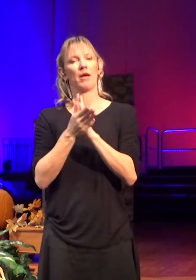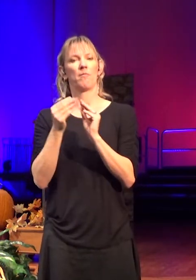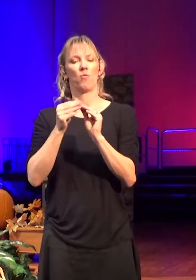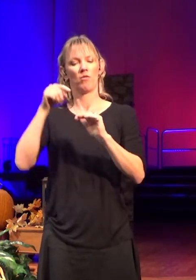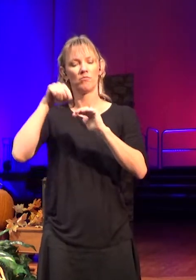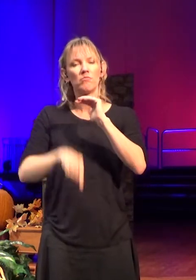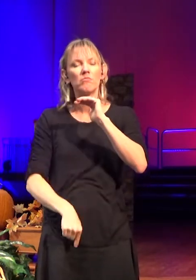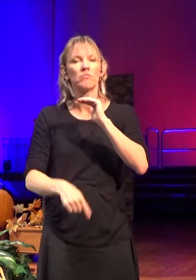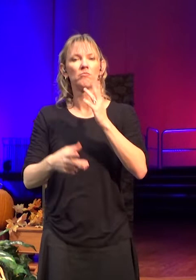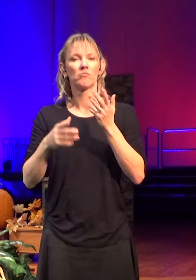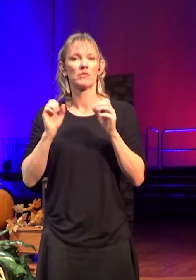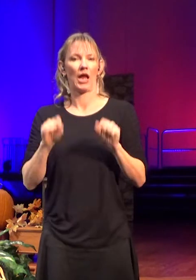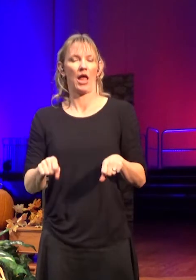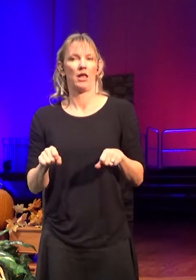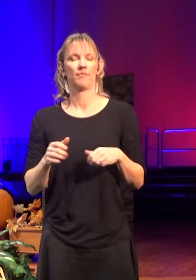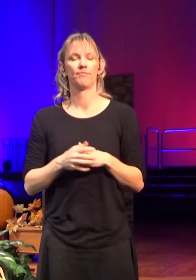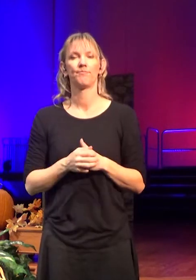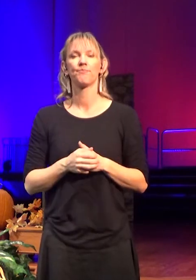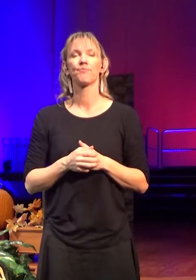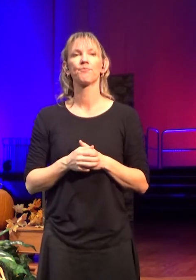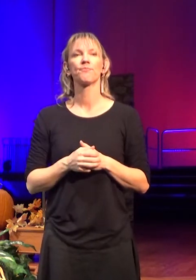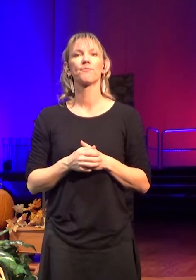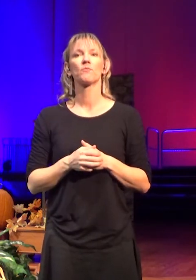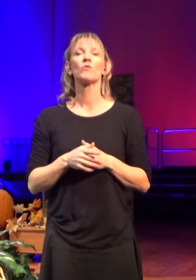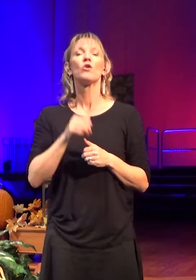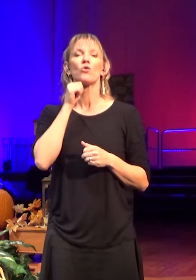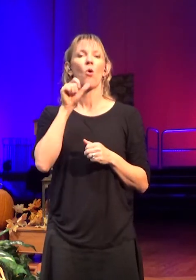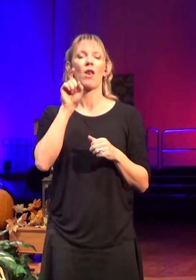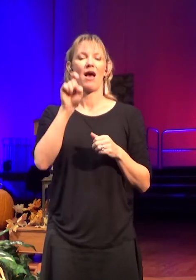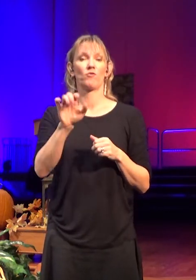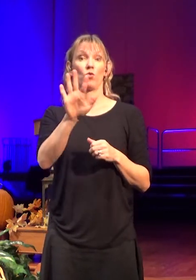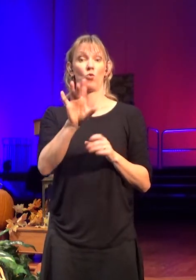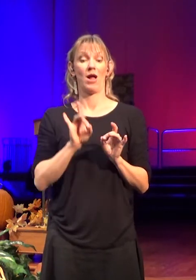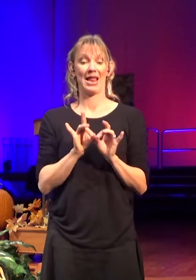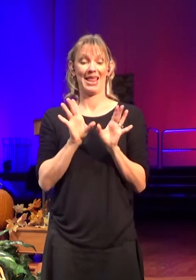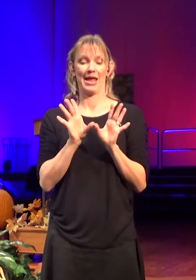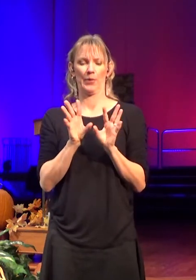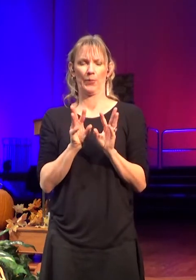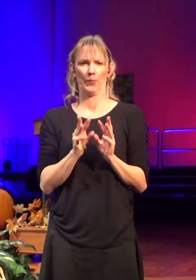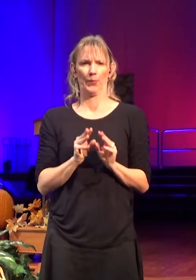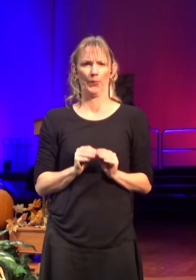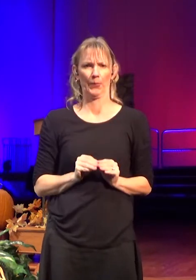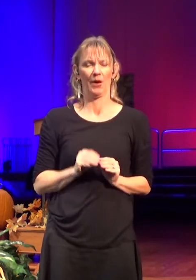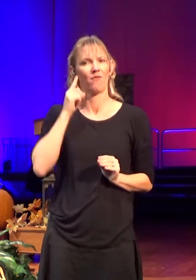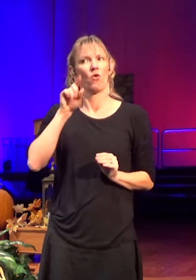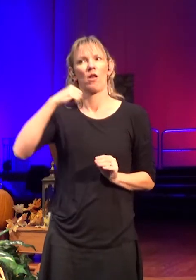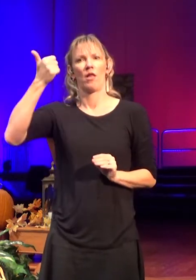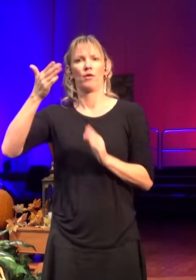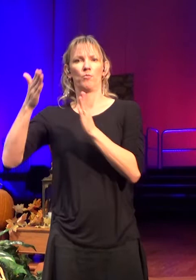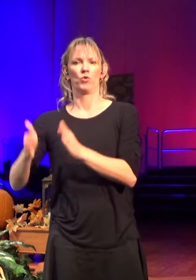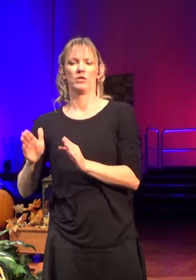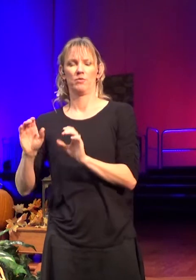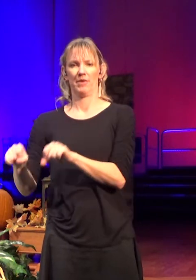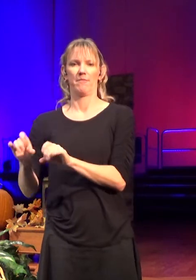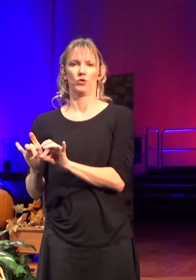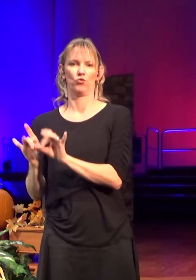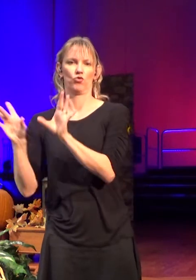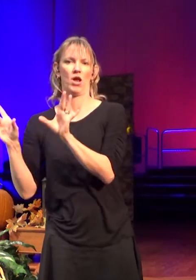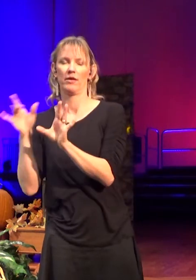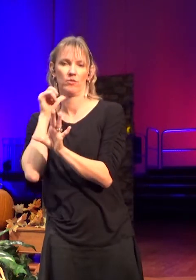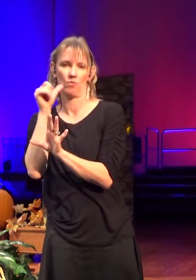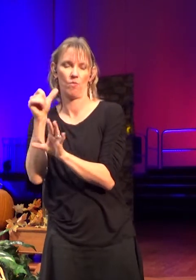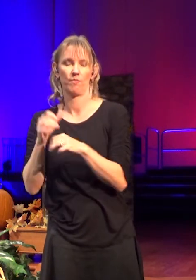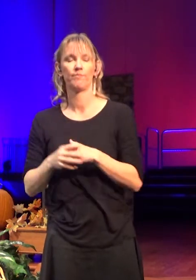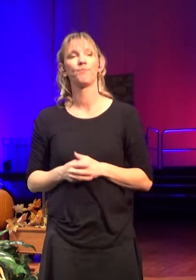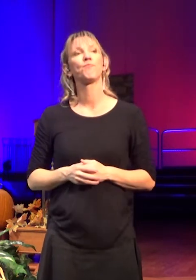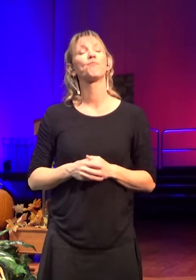and grow and deepen. All of us can. You don't have to dim your light in order for anyone else to